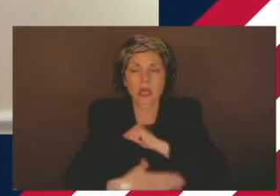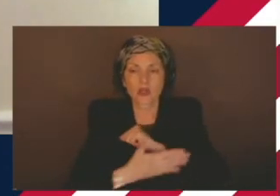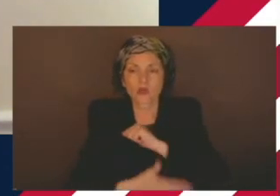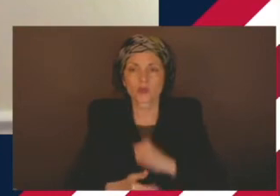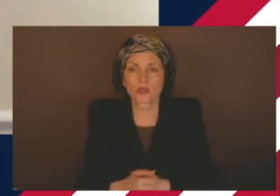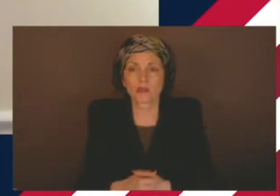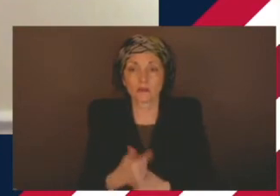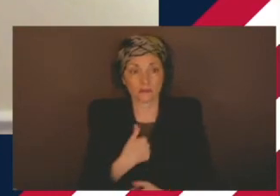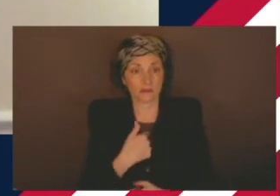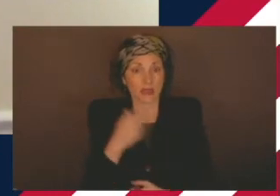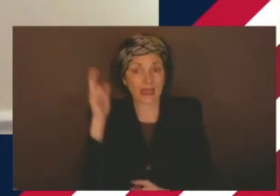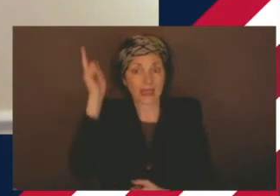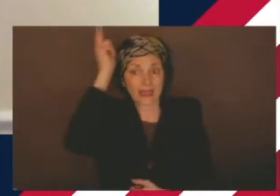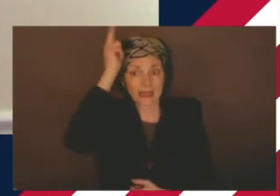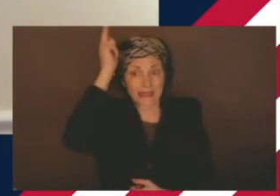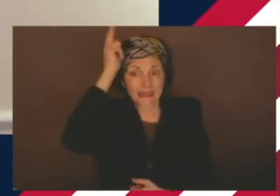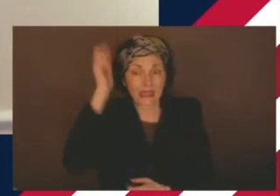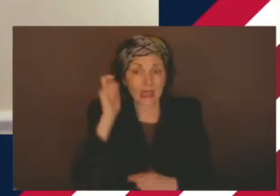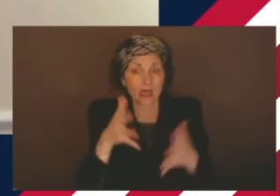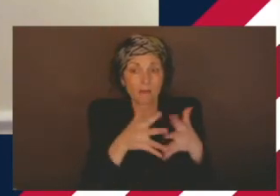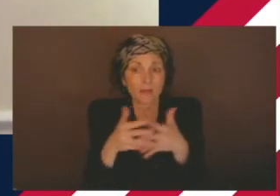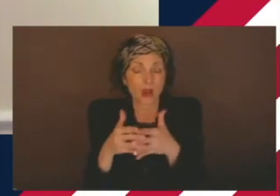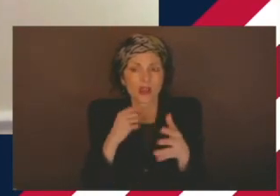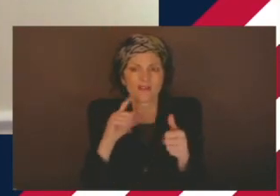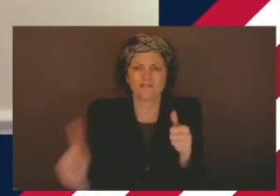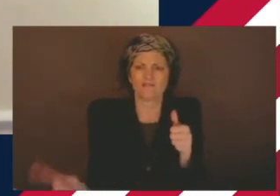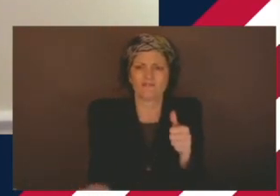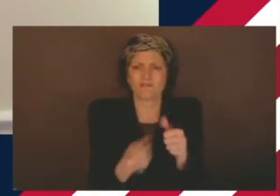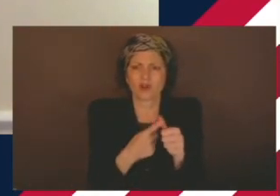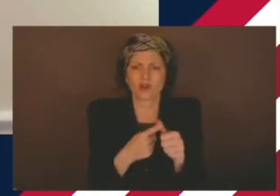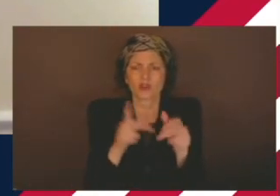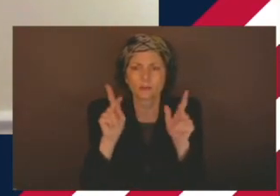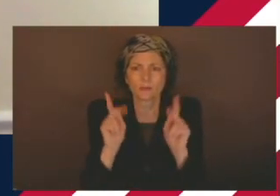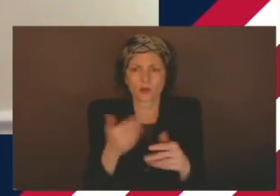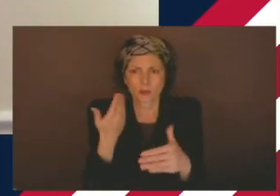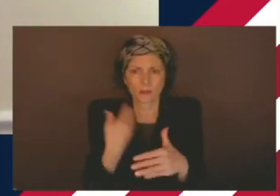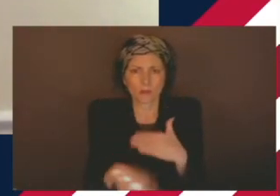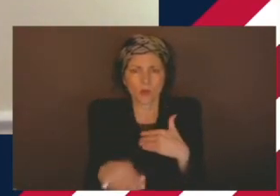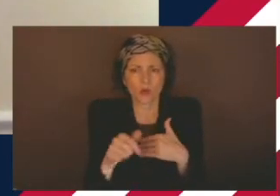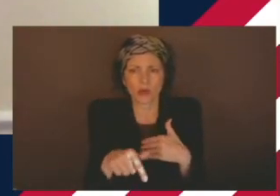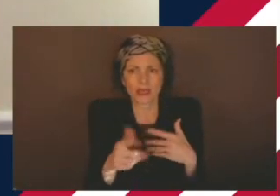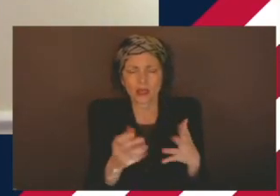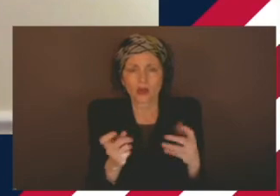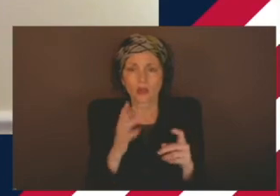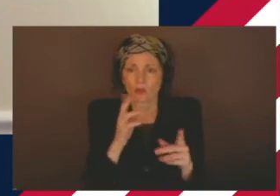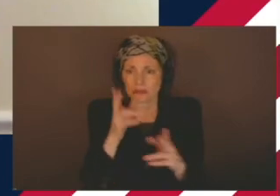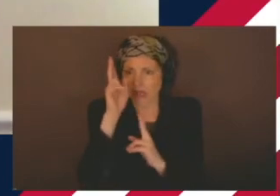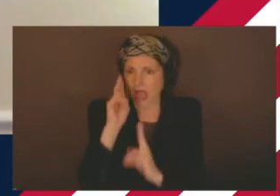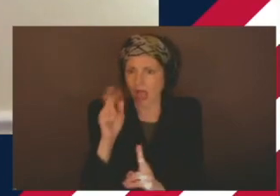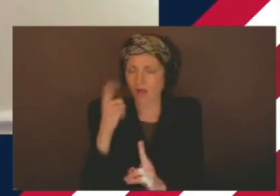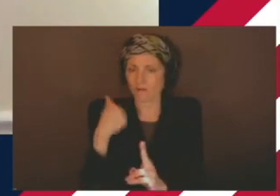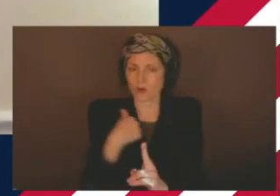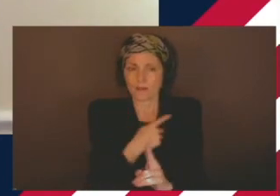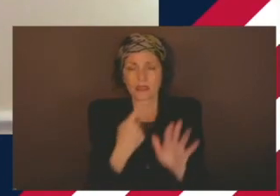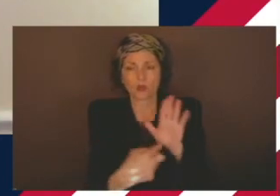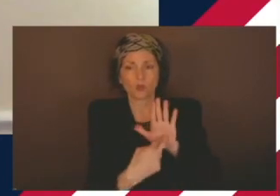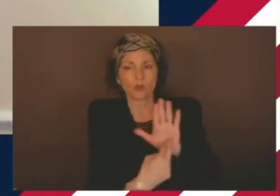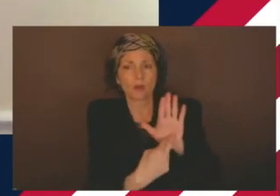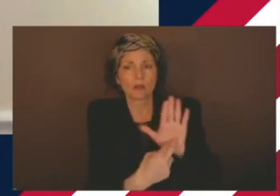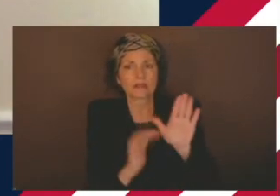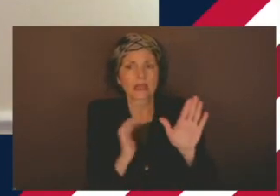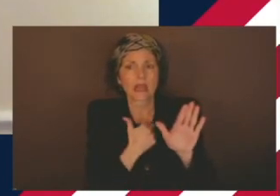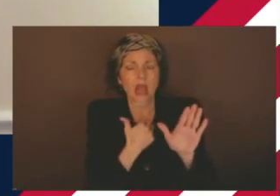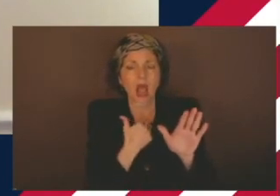my family born in this country, it was the honor of my lifetime to represent our nation for 27 years as a Foreign